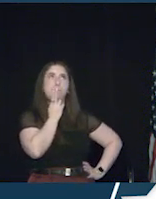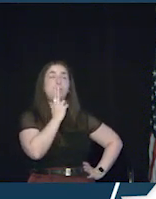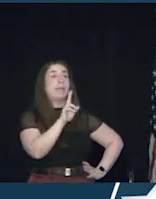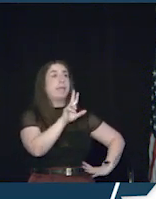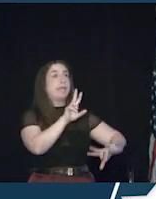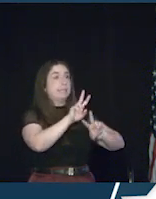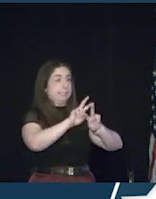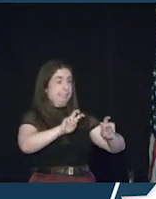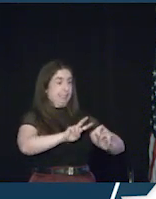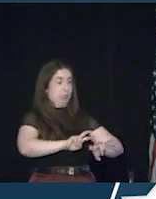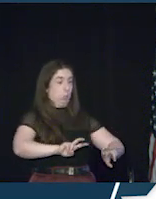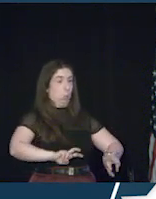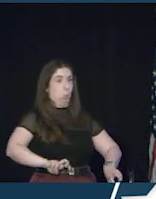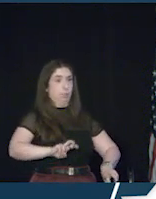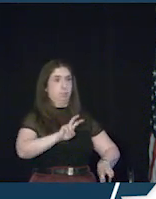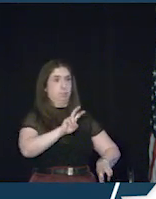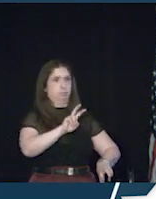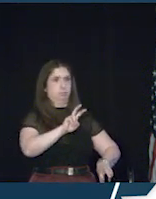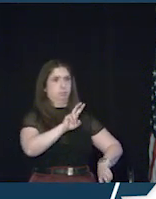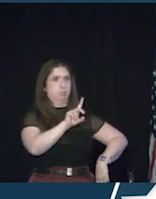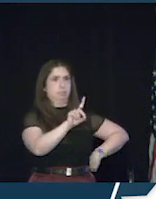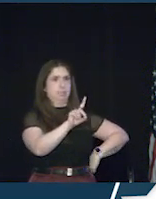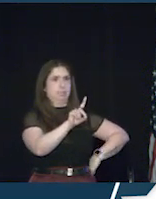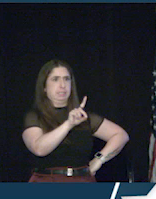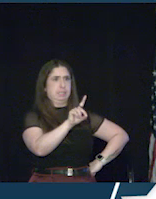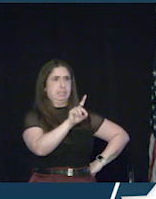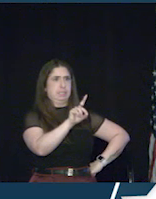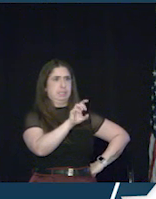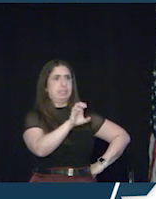Dakota Johnson.